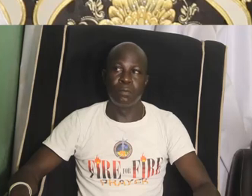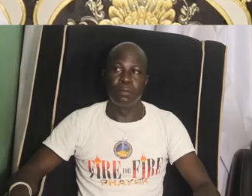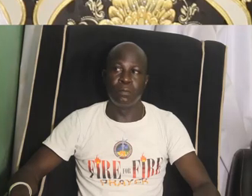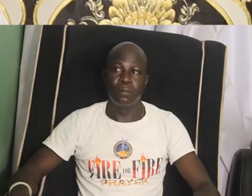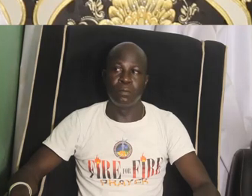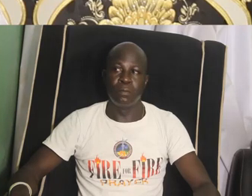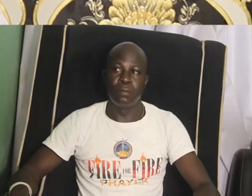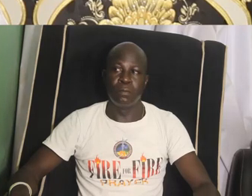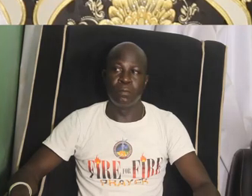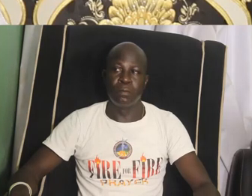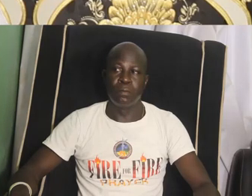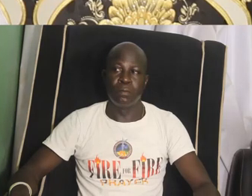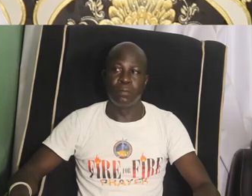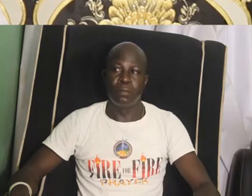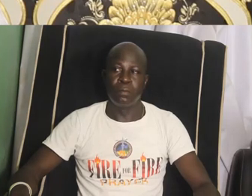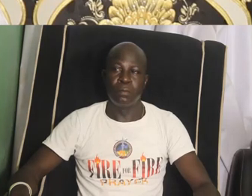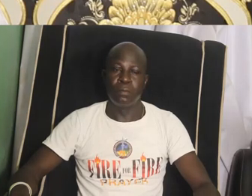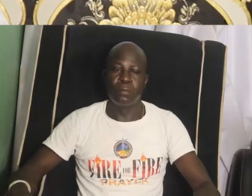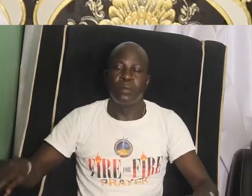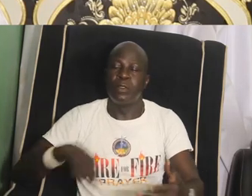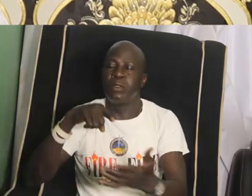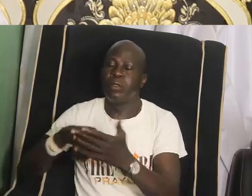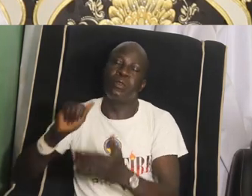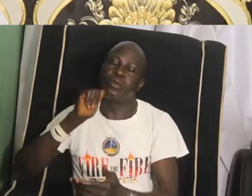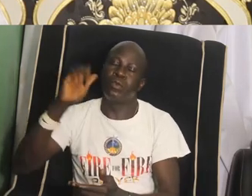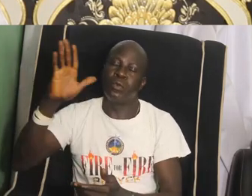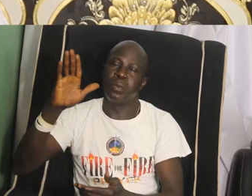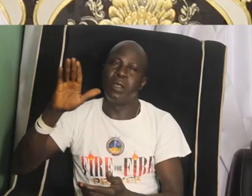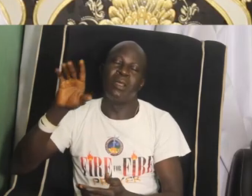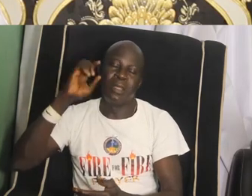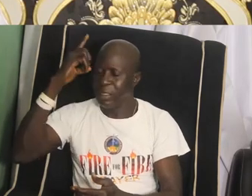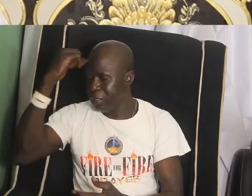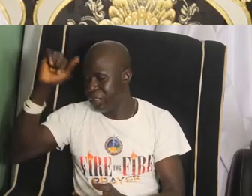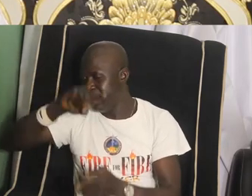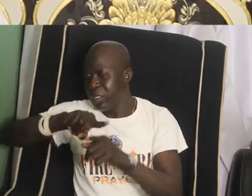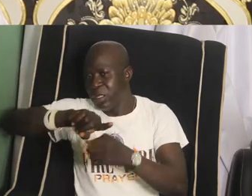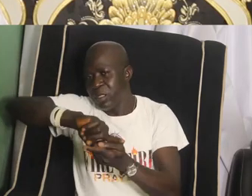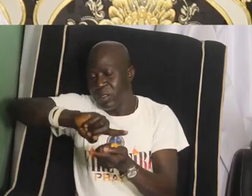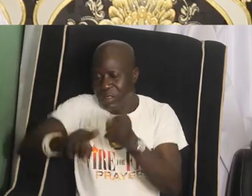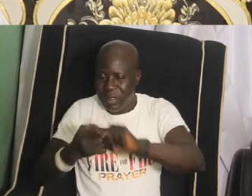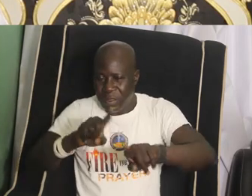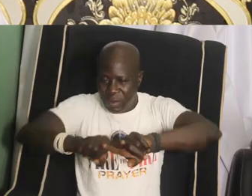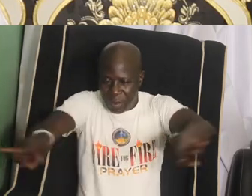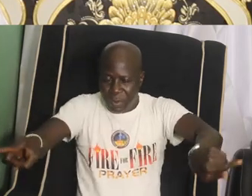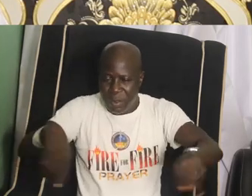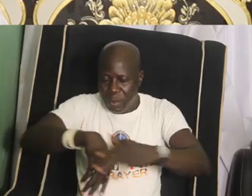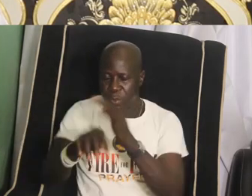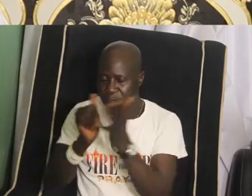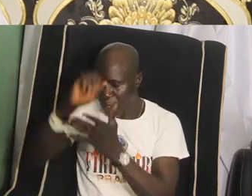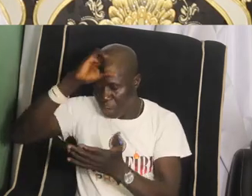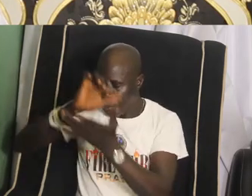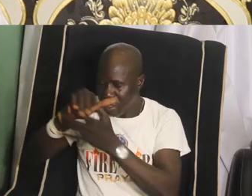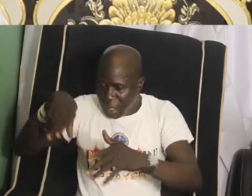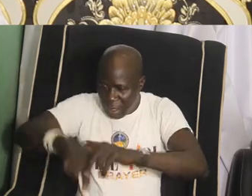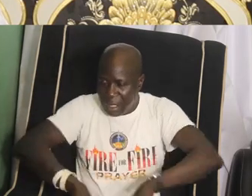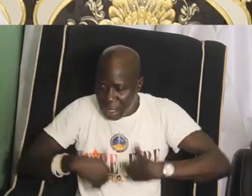you now, even with a GC. This woman is divorced with her husband in real life, but he came